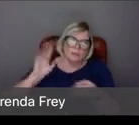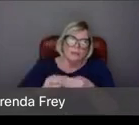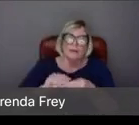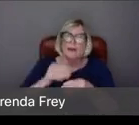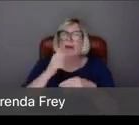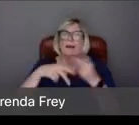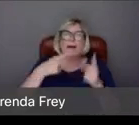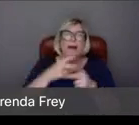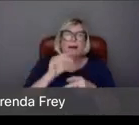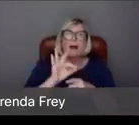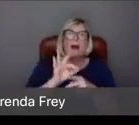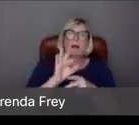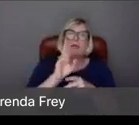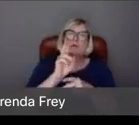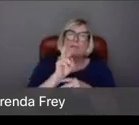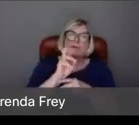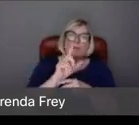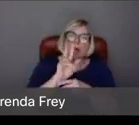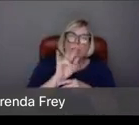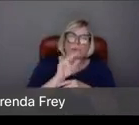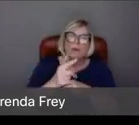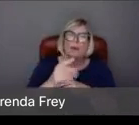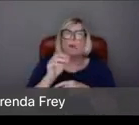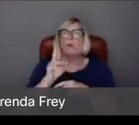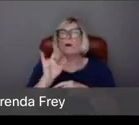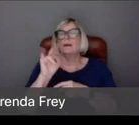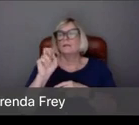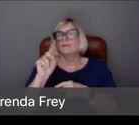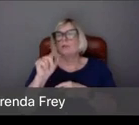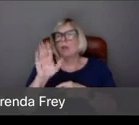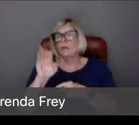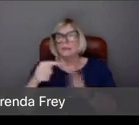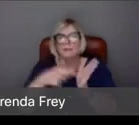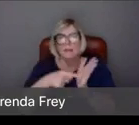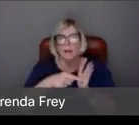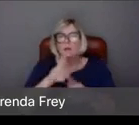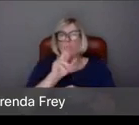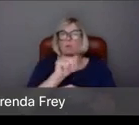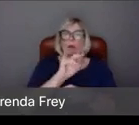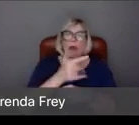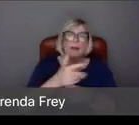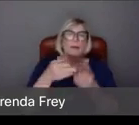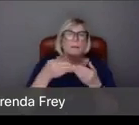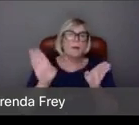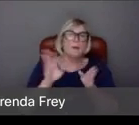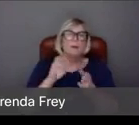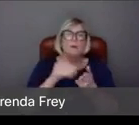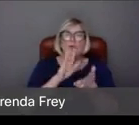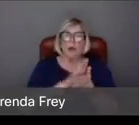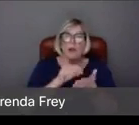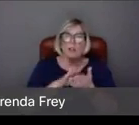of revolving or installment debt. You're going to have some ratings, public records, and inquiries. And I'm going to dive into each of